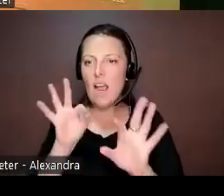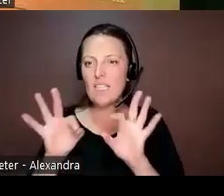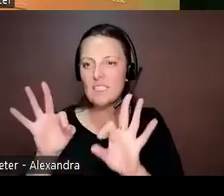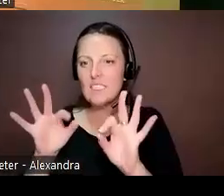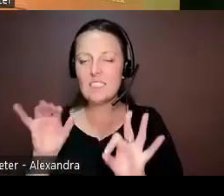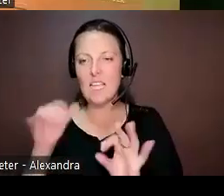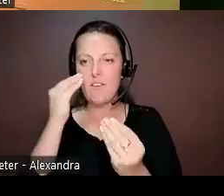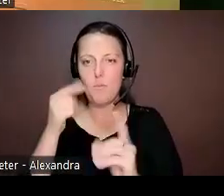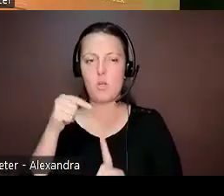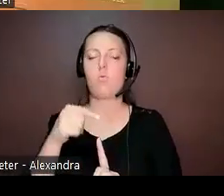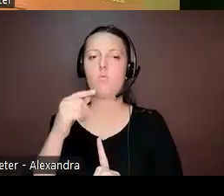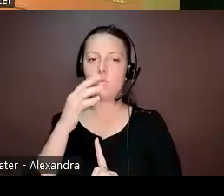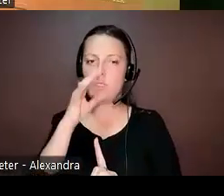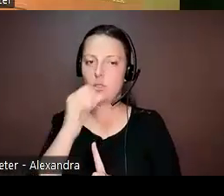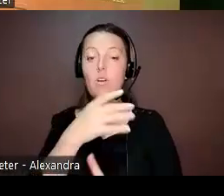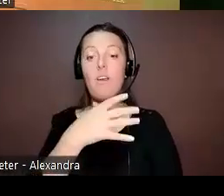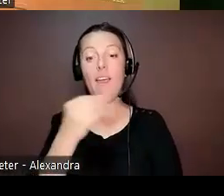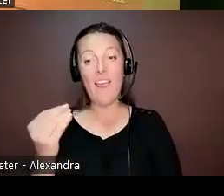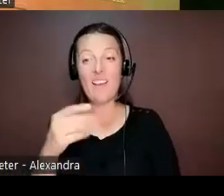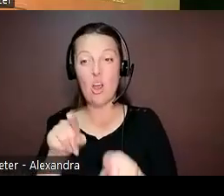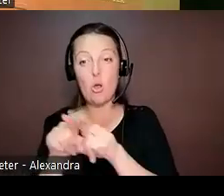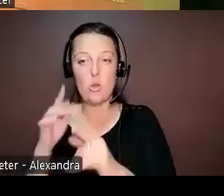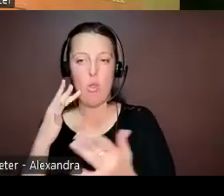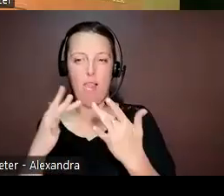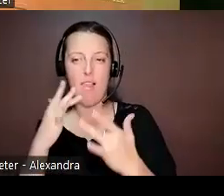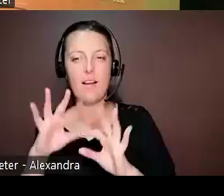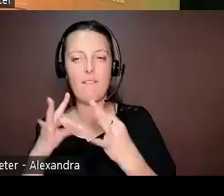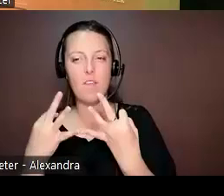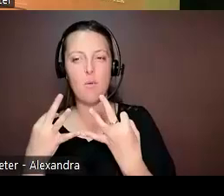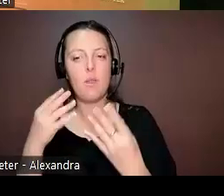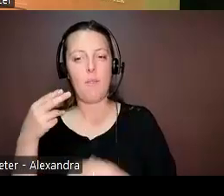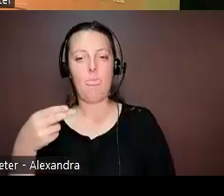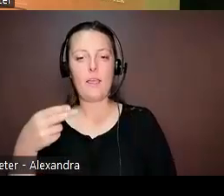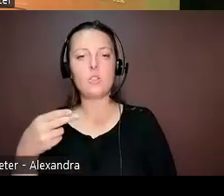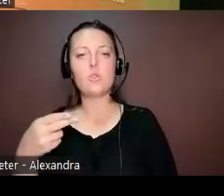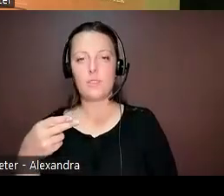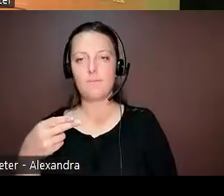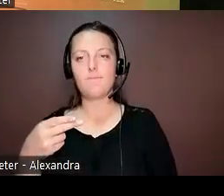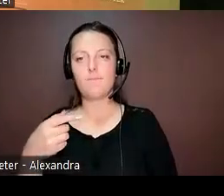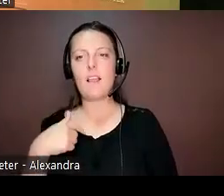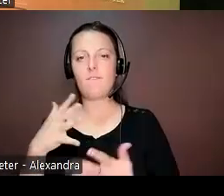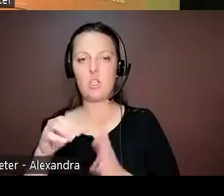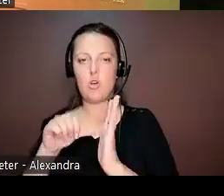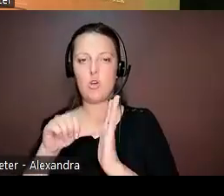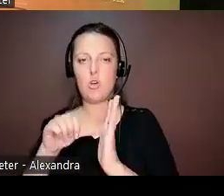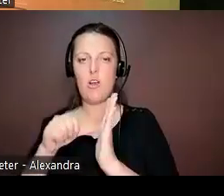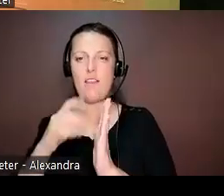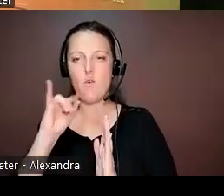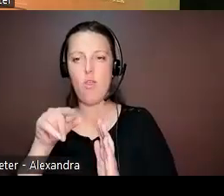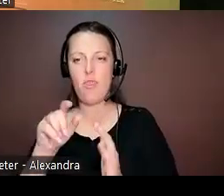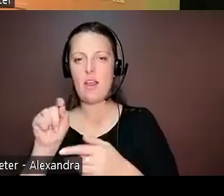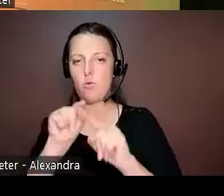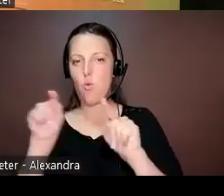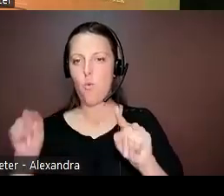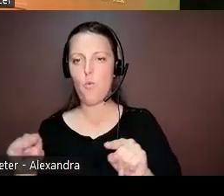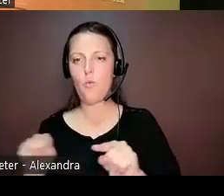histories, what I highlighted in the graph below right here. And there's no lack of past history. So this is a